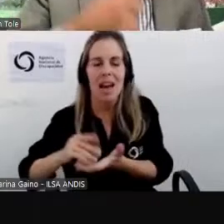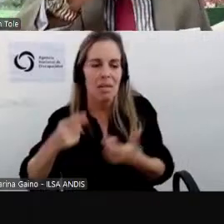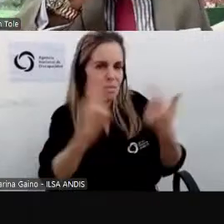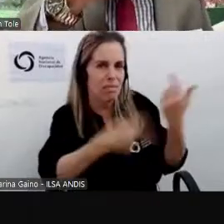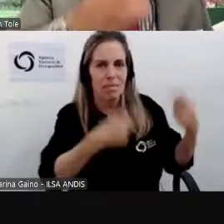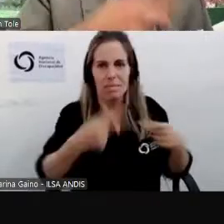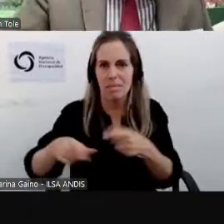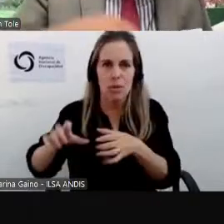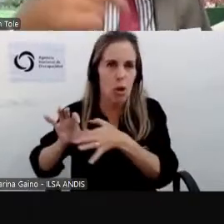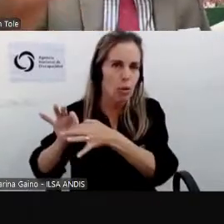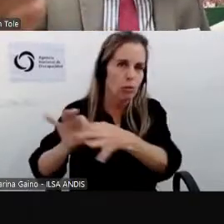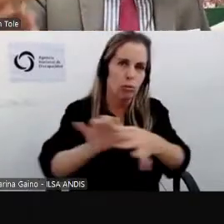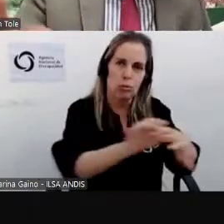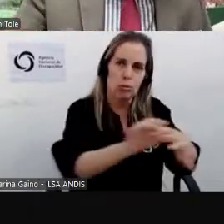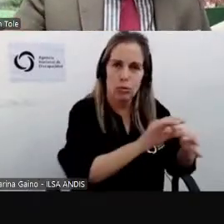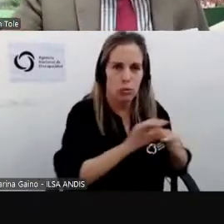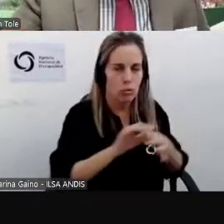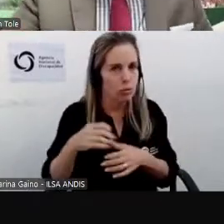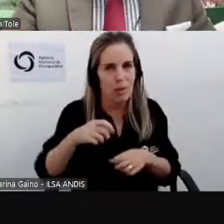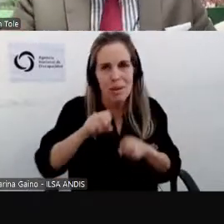the legal area,